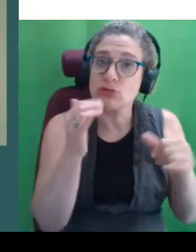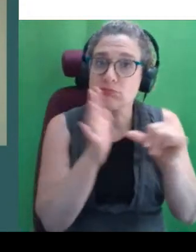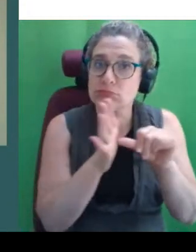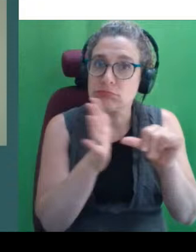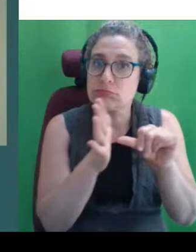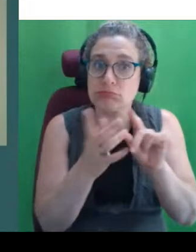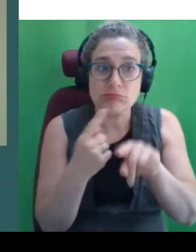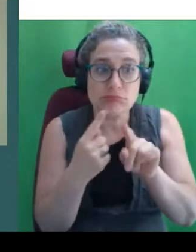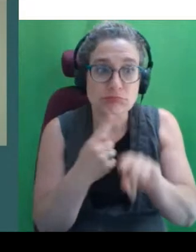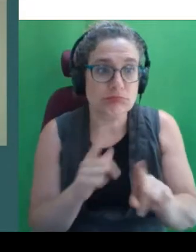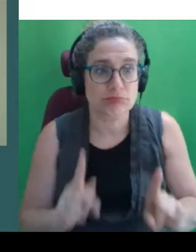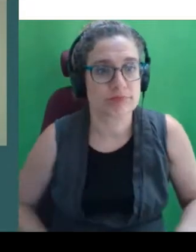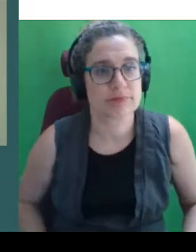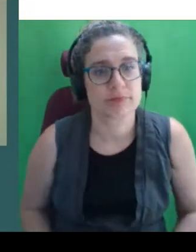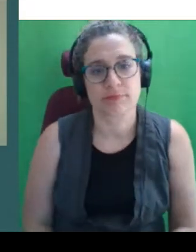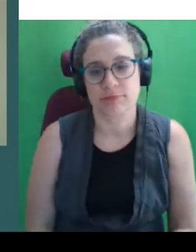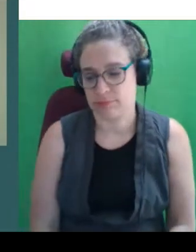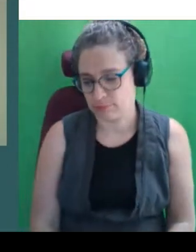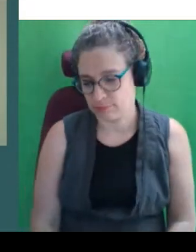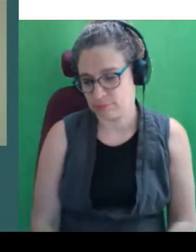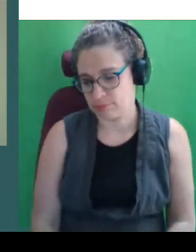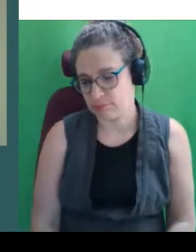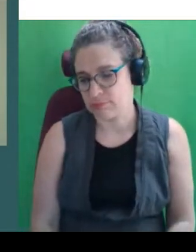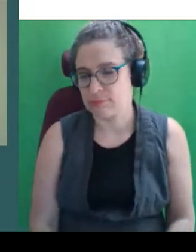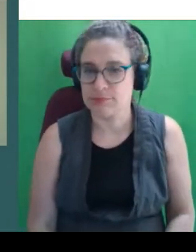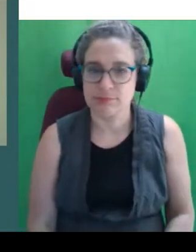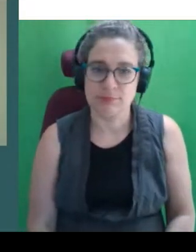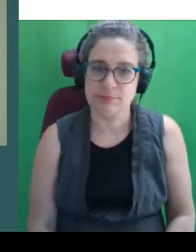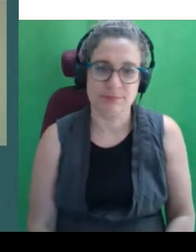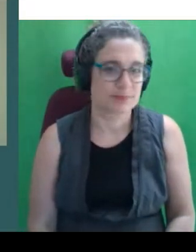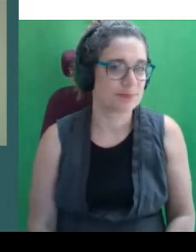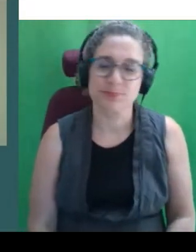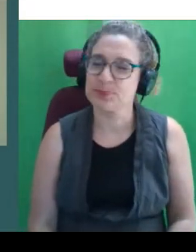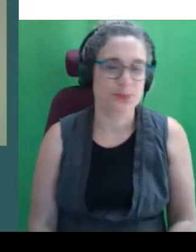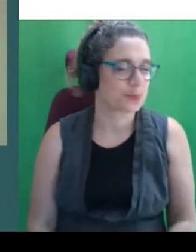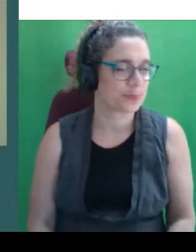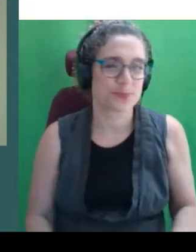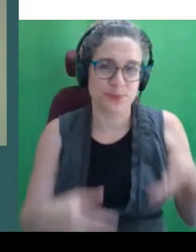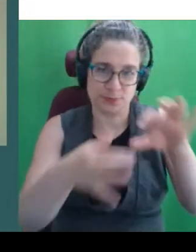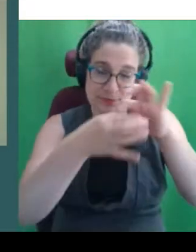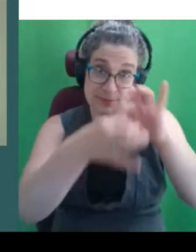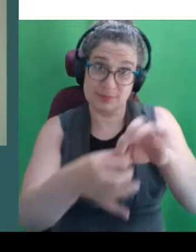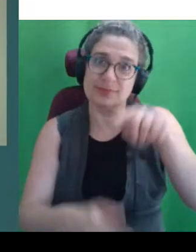reactions? Well, it's all down to this FeLD1. And so